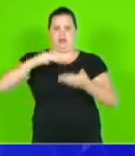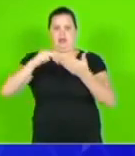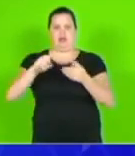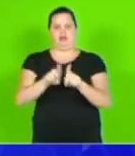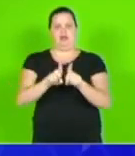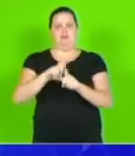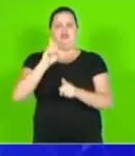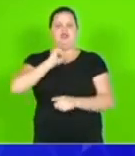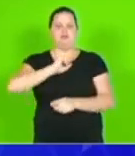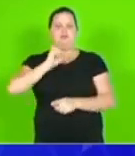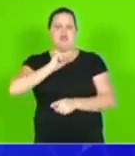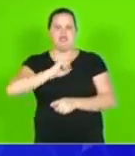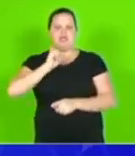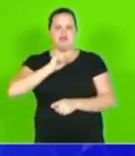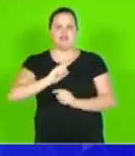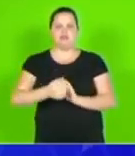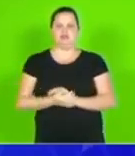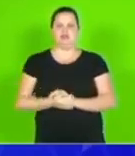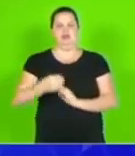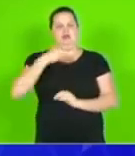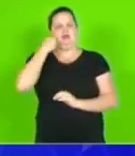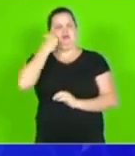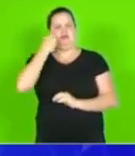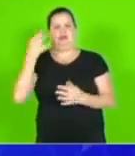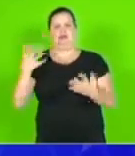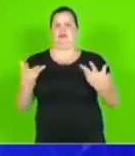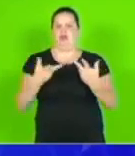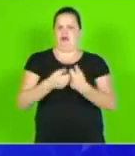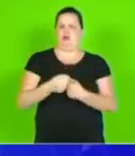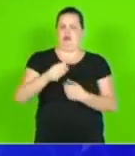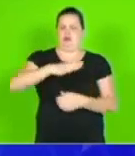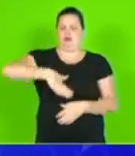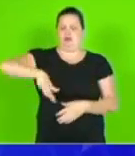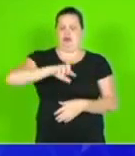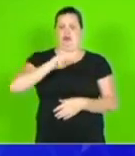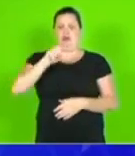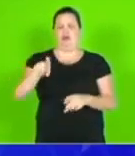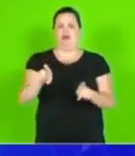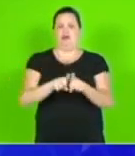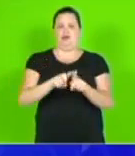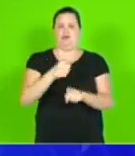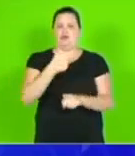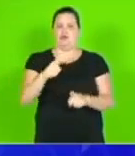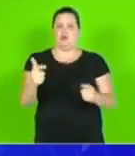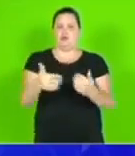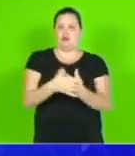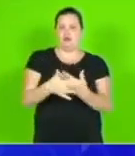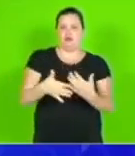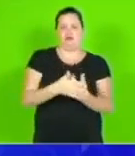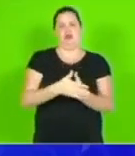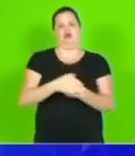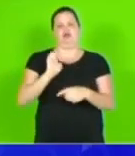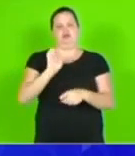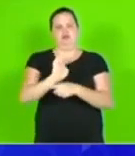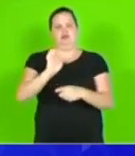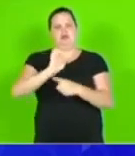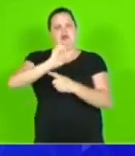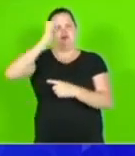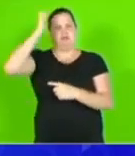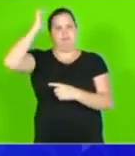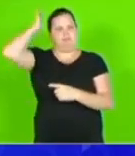Also the anniversary of the church in Sete Lagoas in Minas Gerais. In the city of